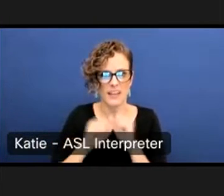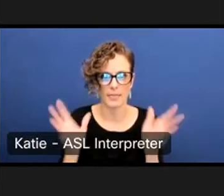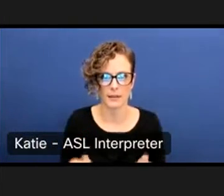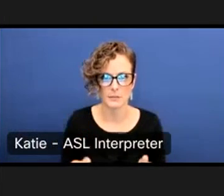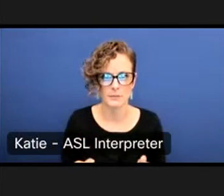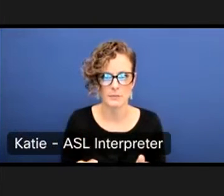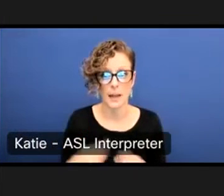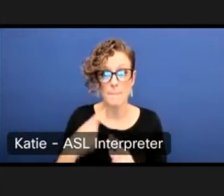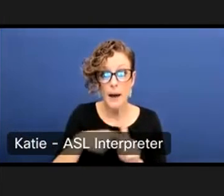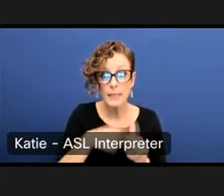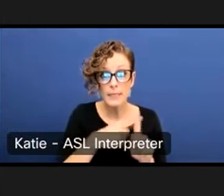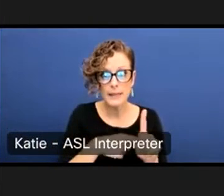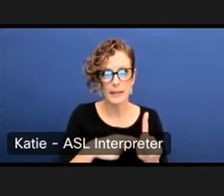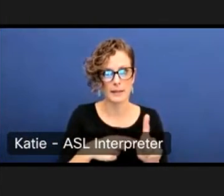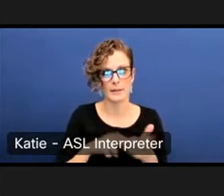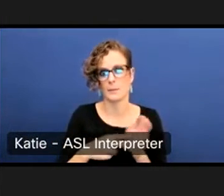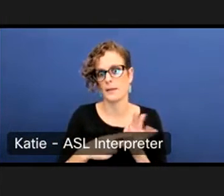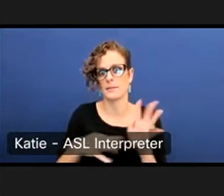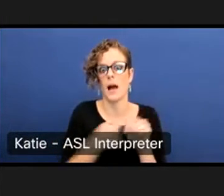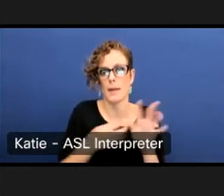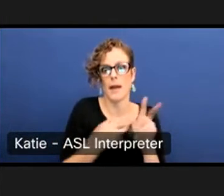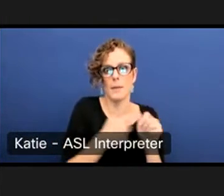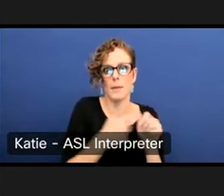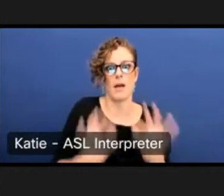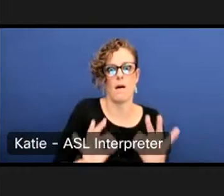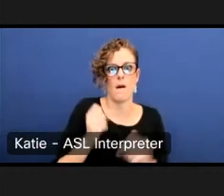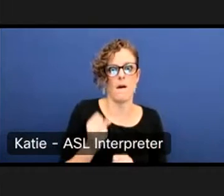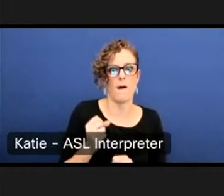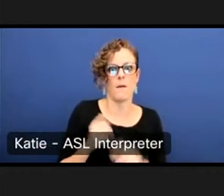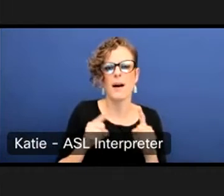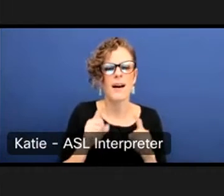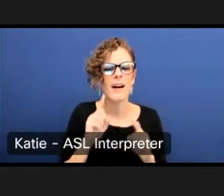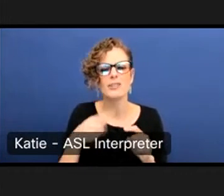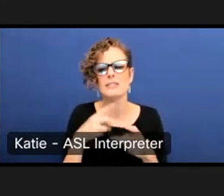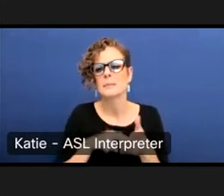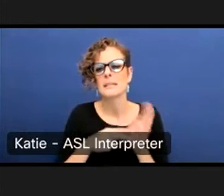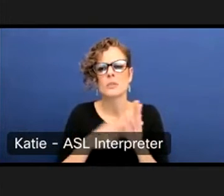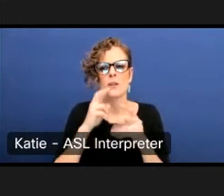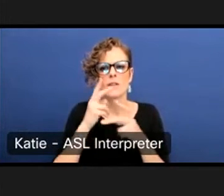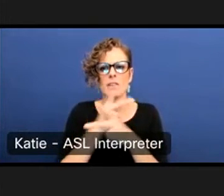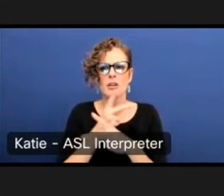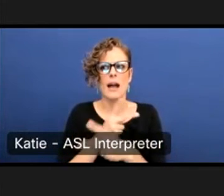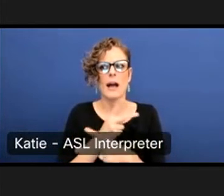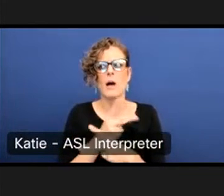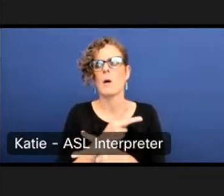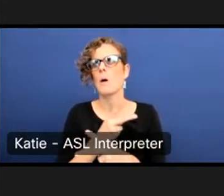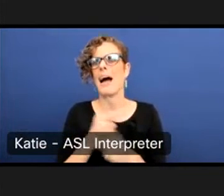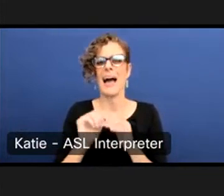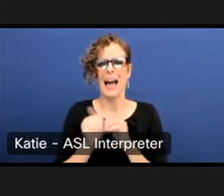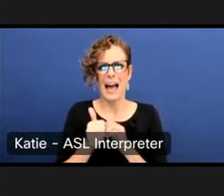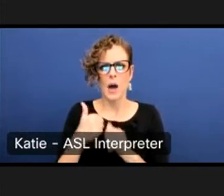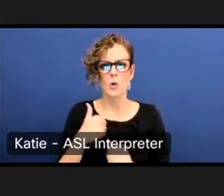be, very well updated. But it's just figuring out like the next, I think it's just figuring out like how do